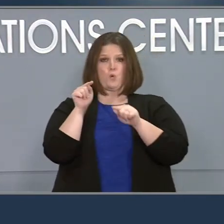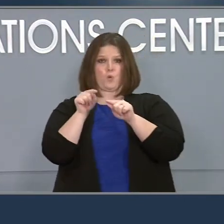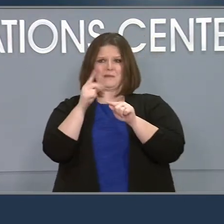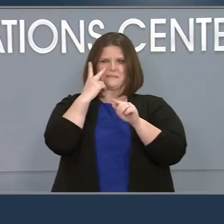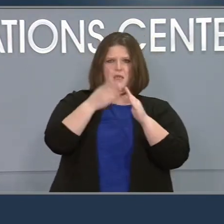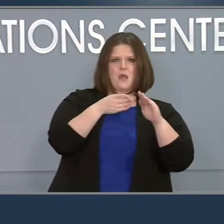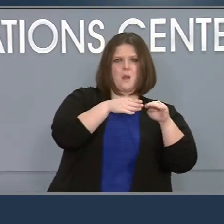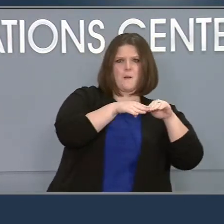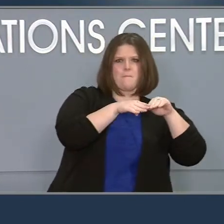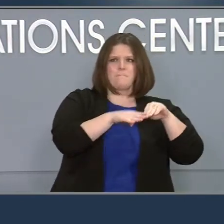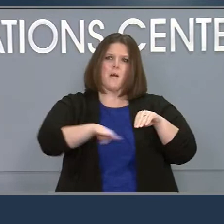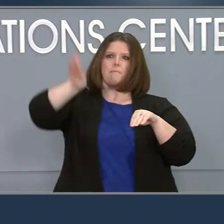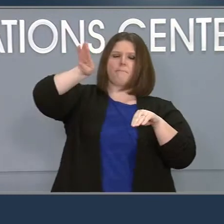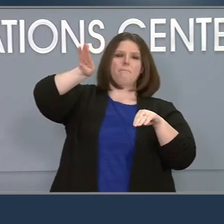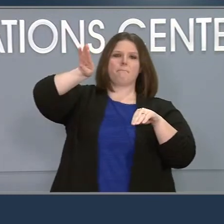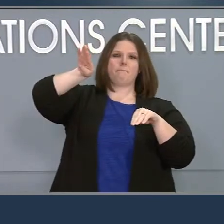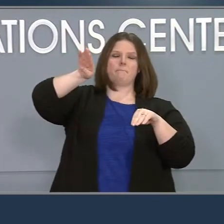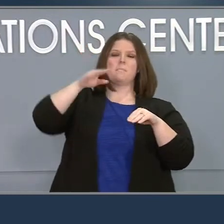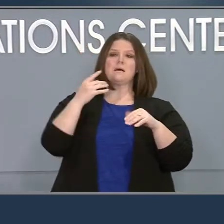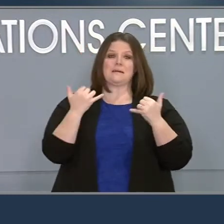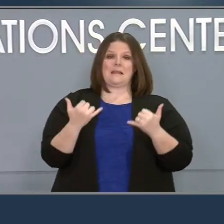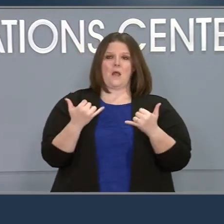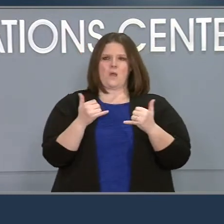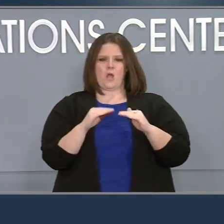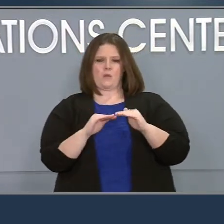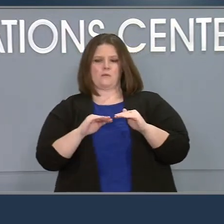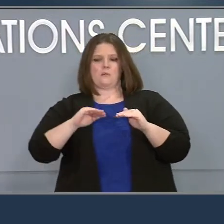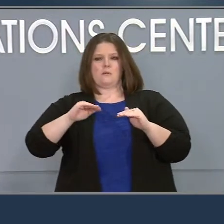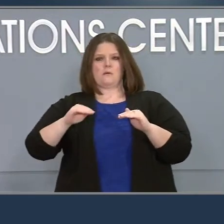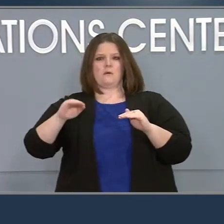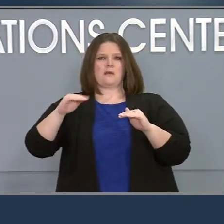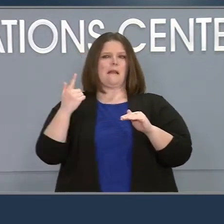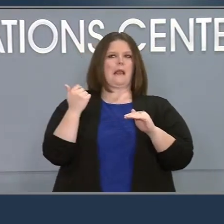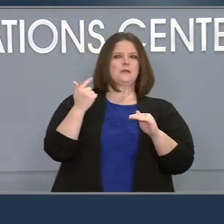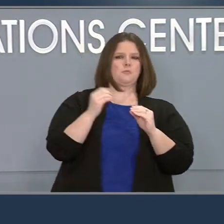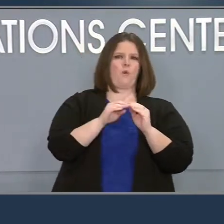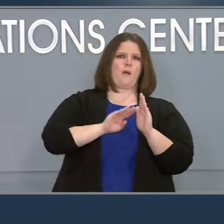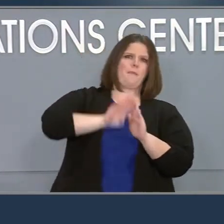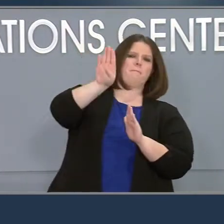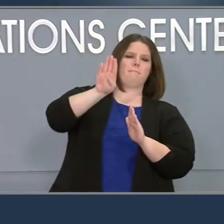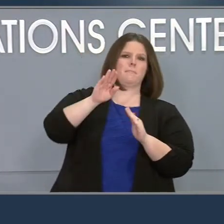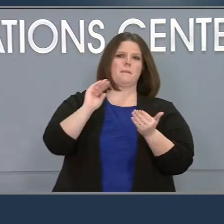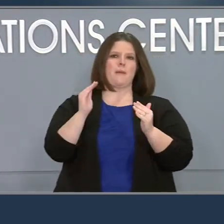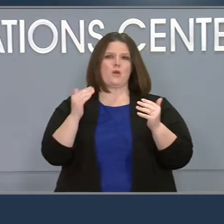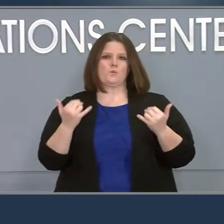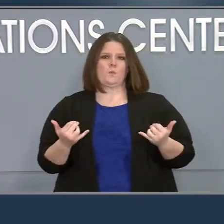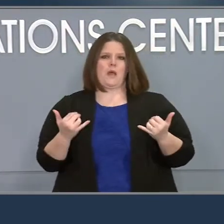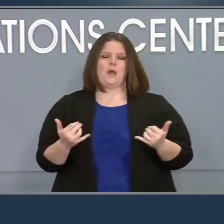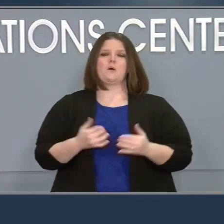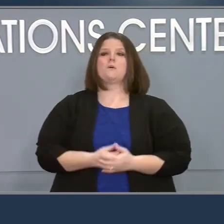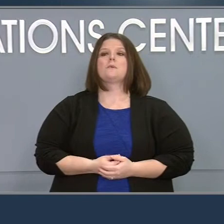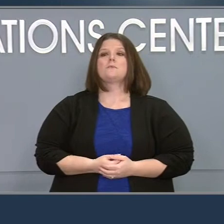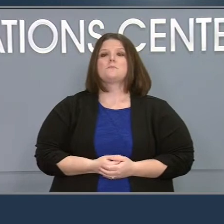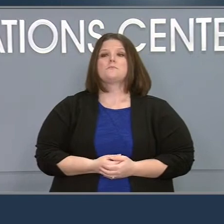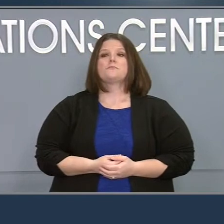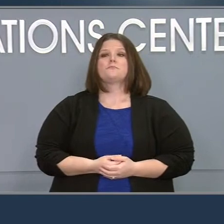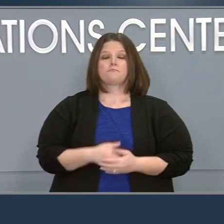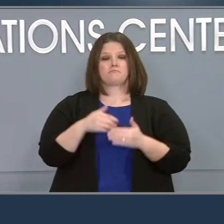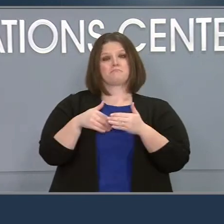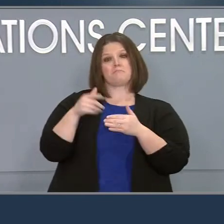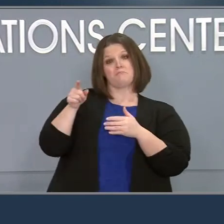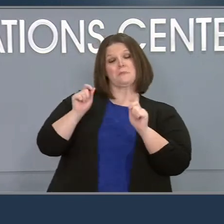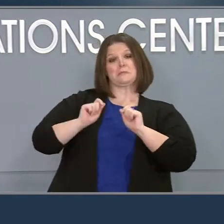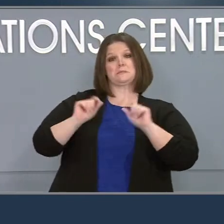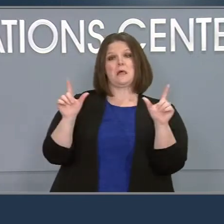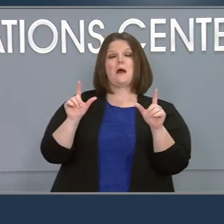are seeing this year right now with the yellow line. In our next slide, we look at new COVID cases.